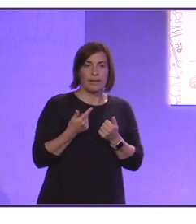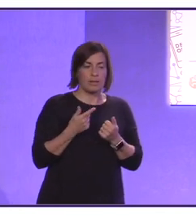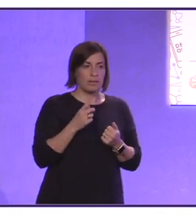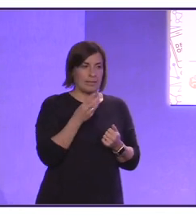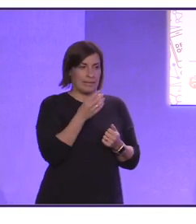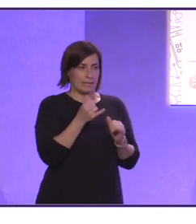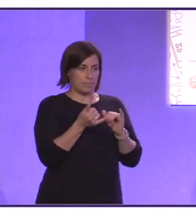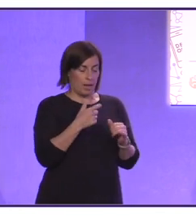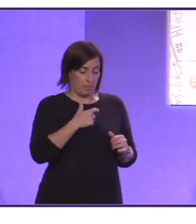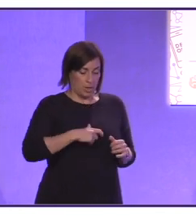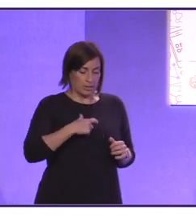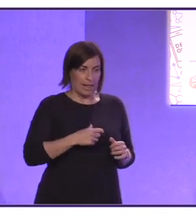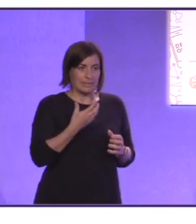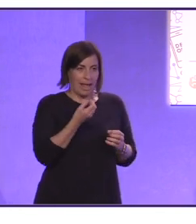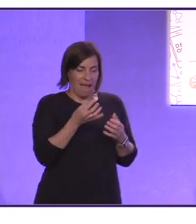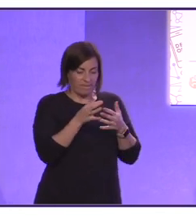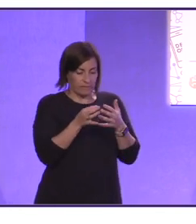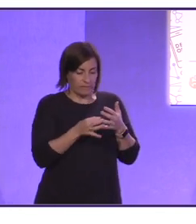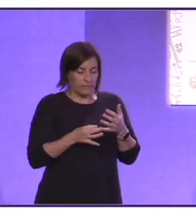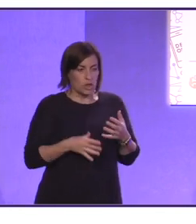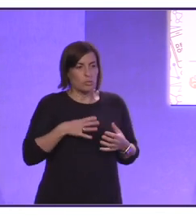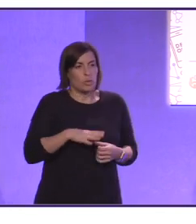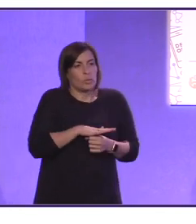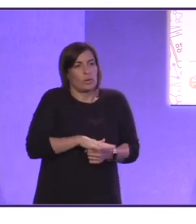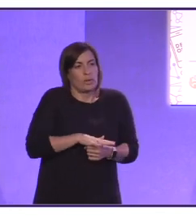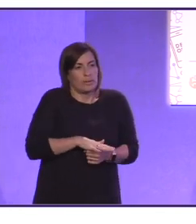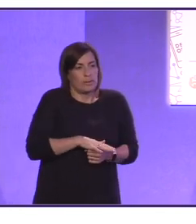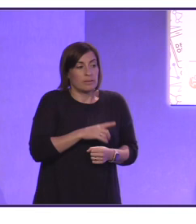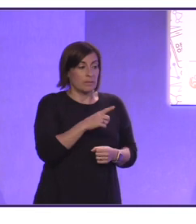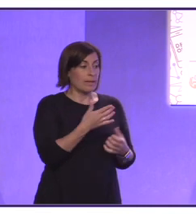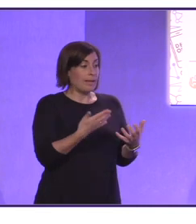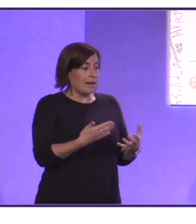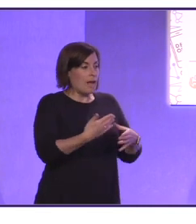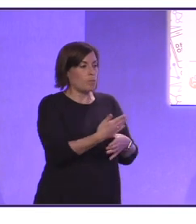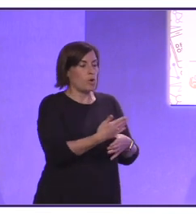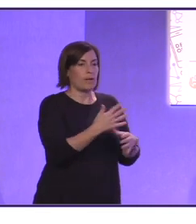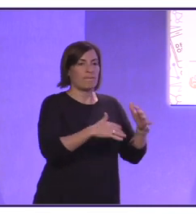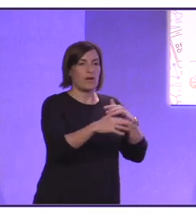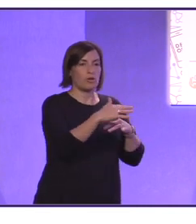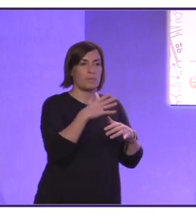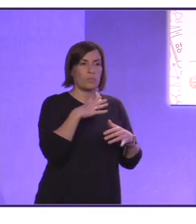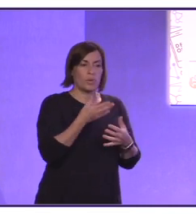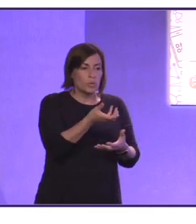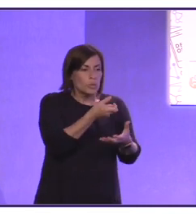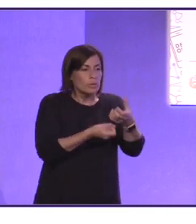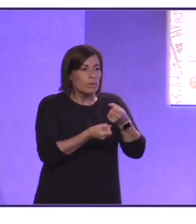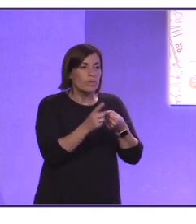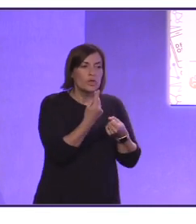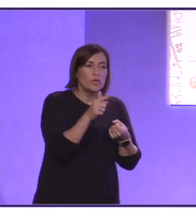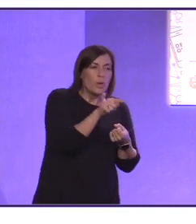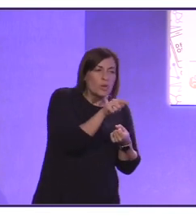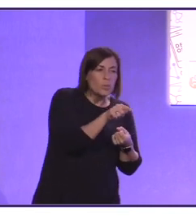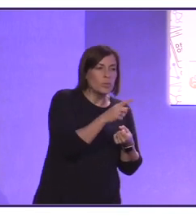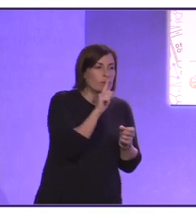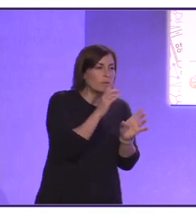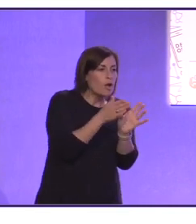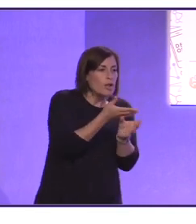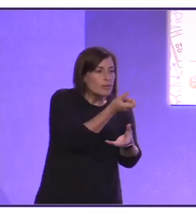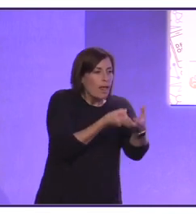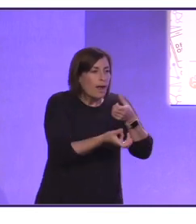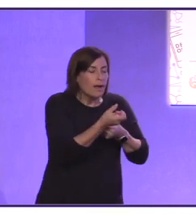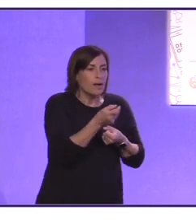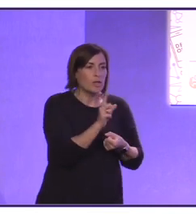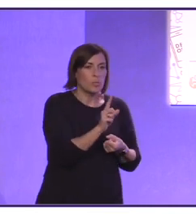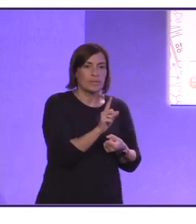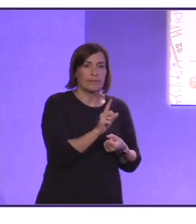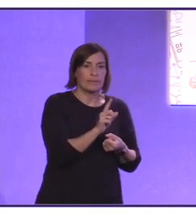I think modern, progressive working environments invite us to share more of ourselves, to be more of who we are, but also to recognize